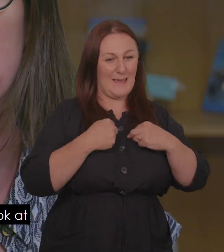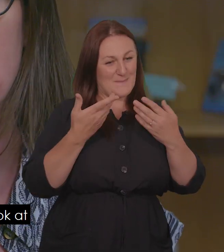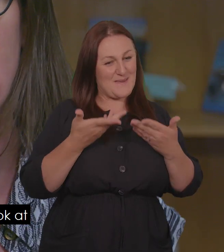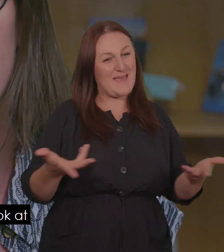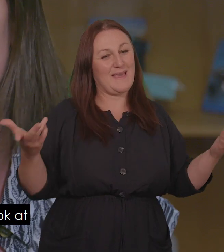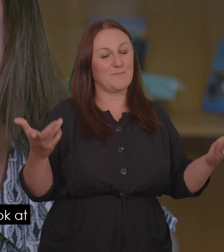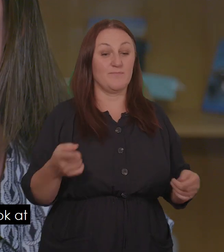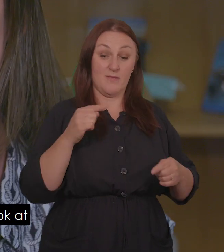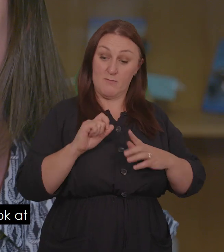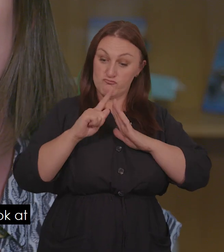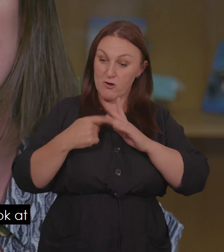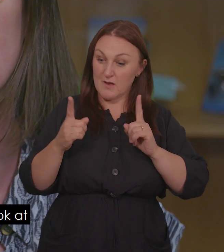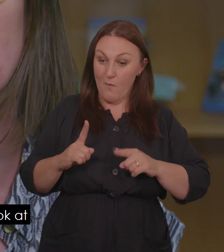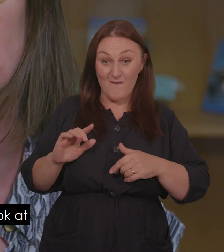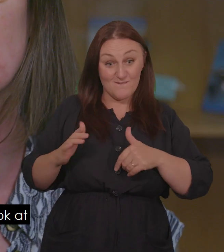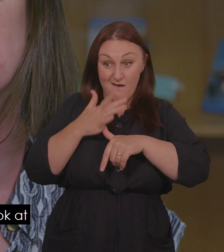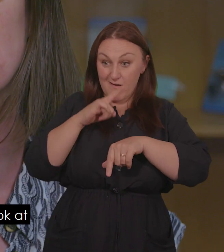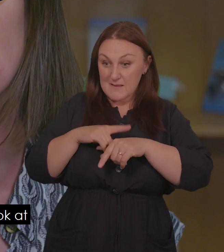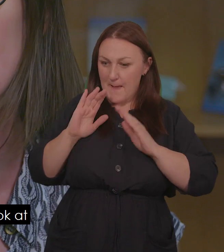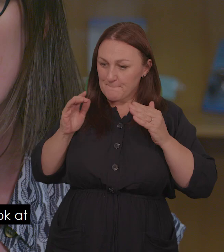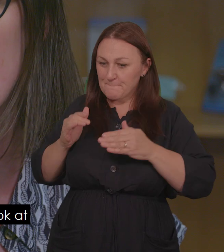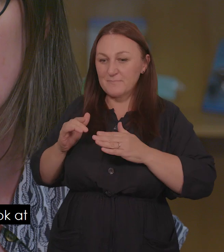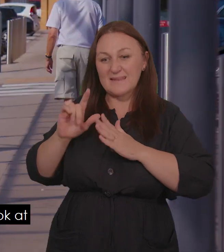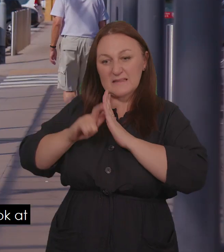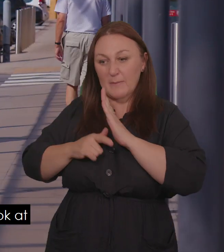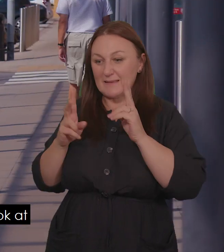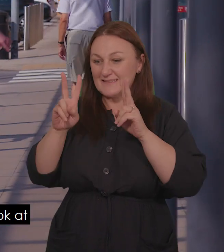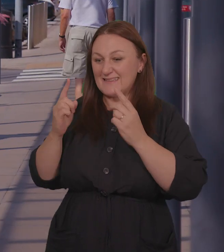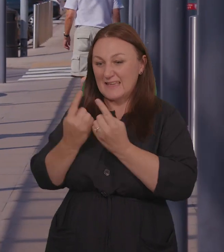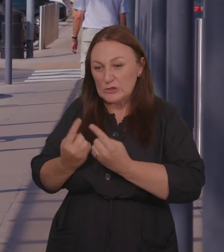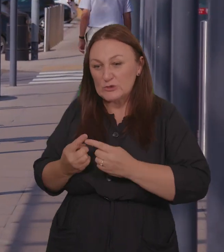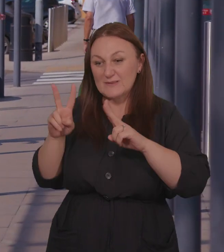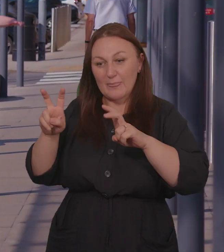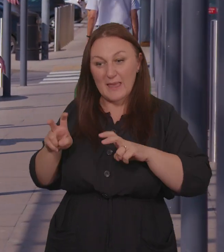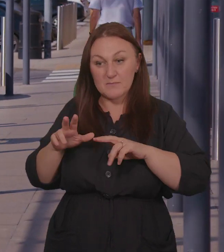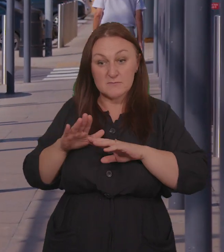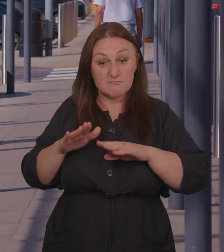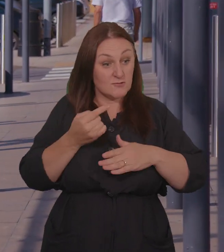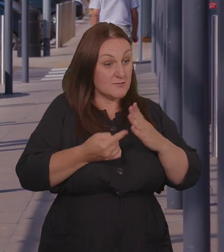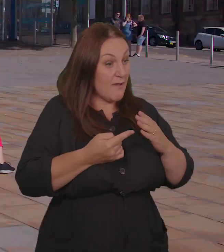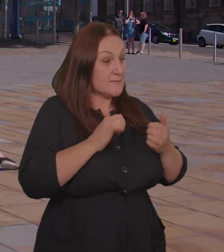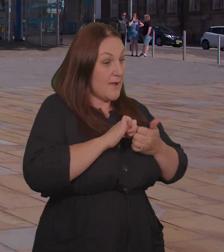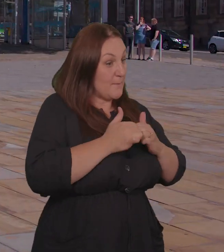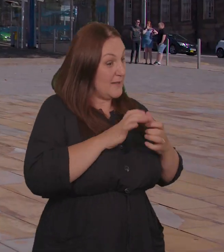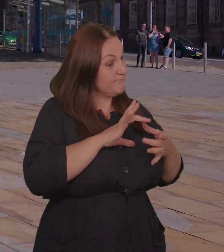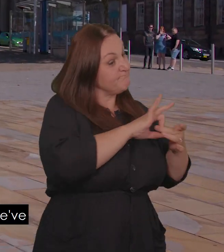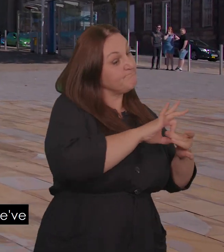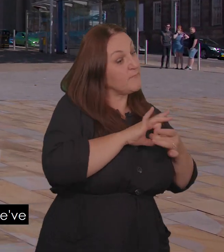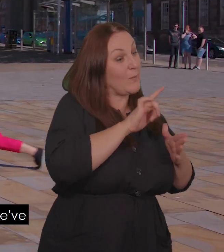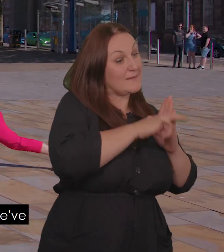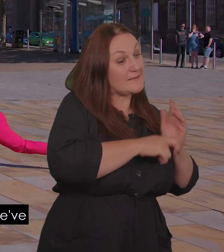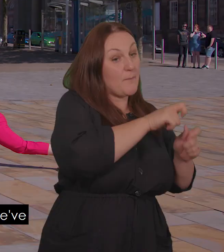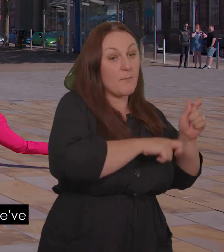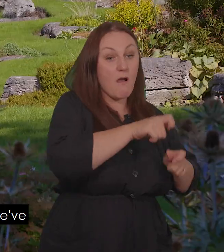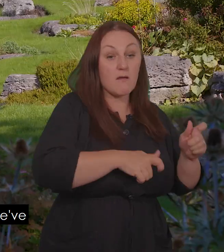was a project that for the first time we wanted to look at disability issues and themes rather than just being a company that have disabled partners.